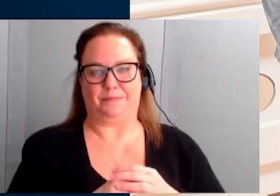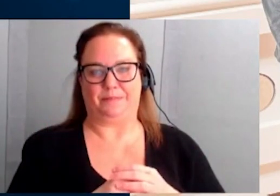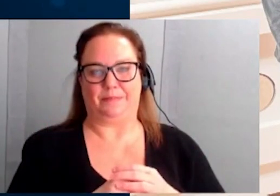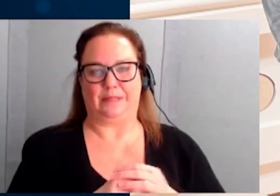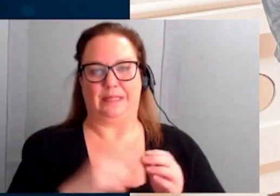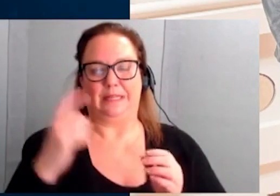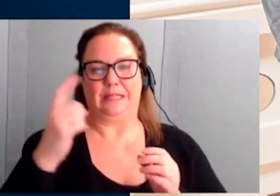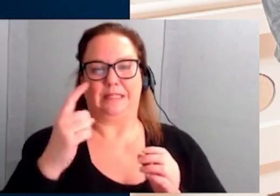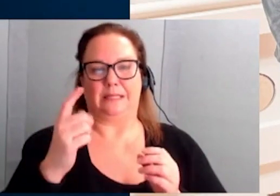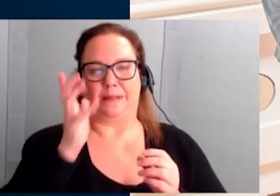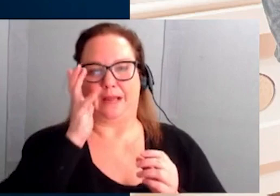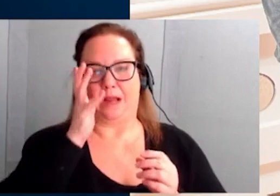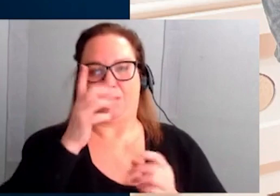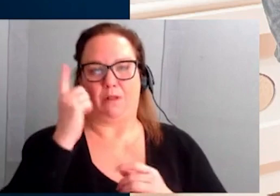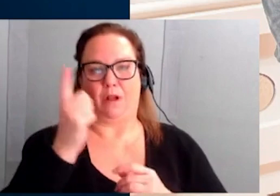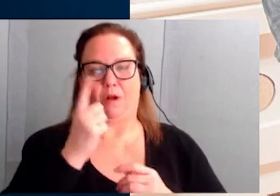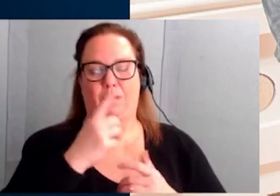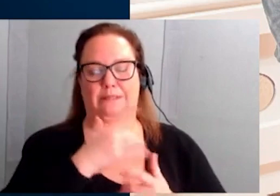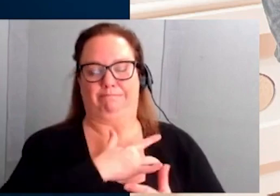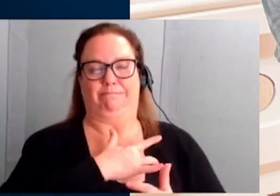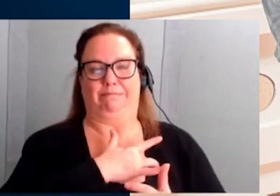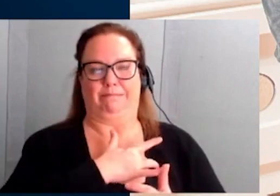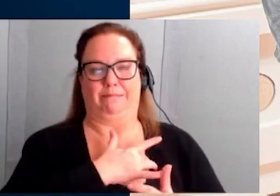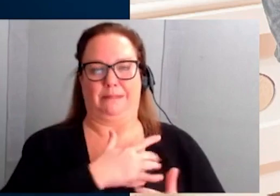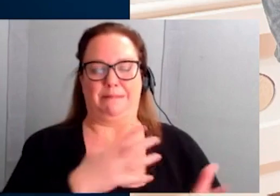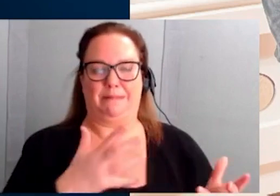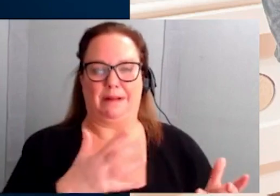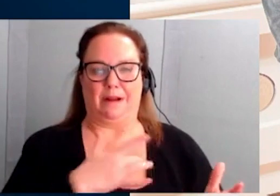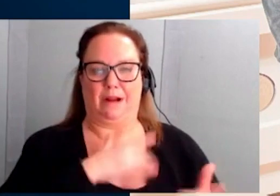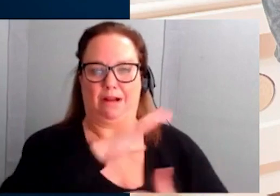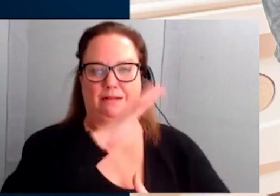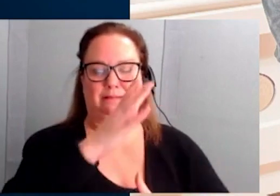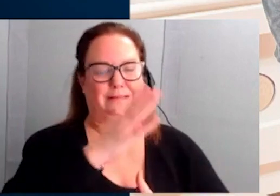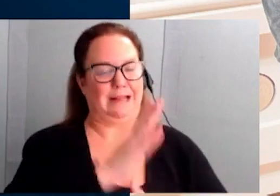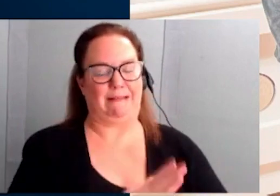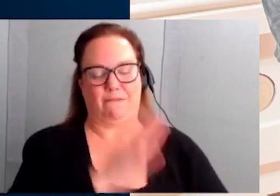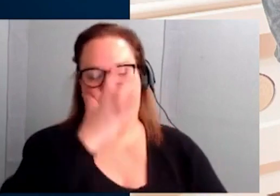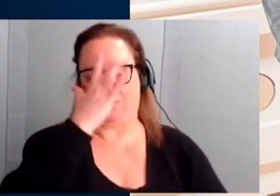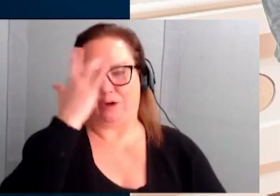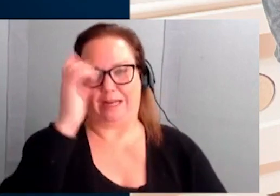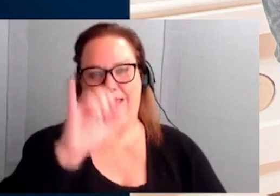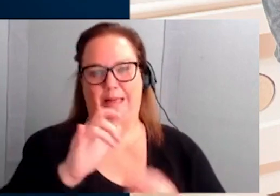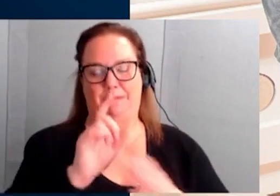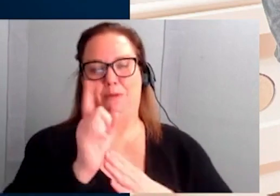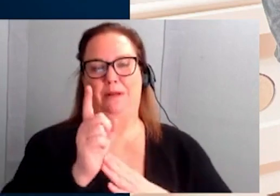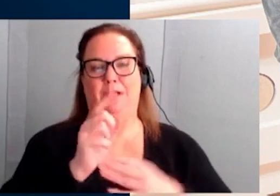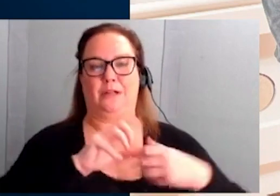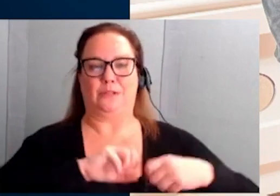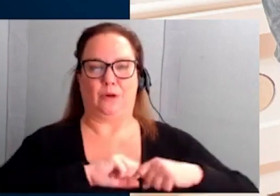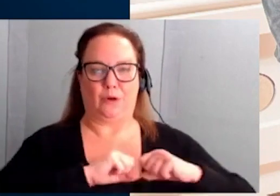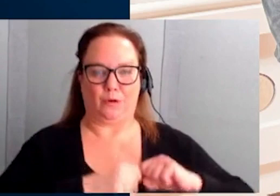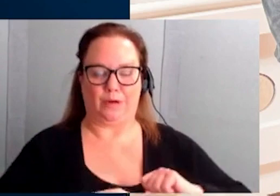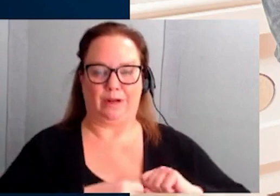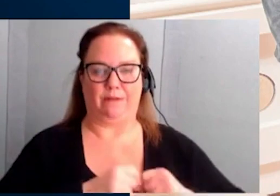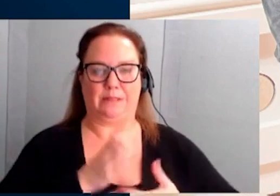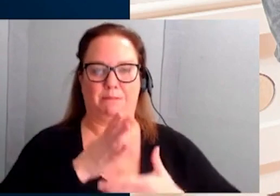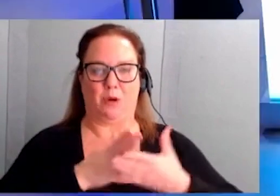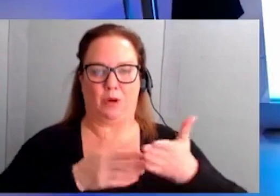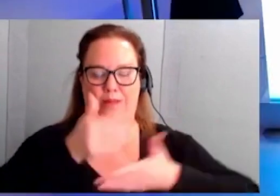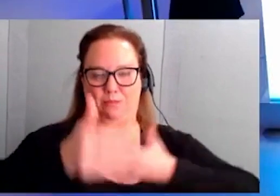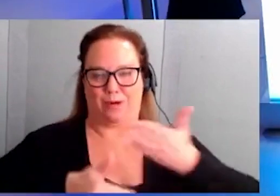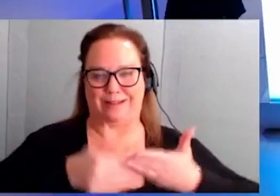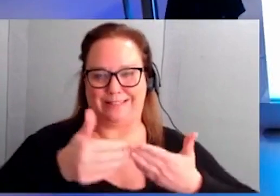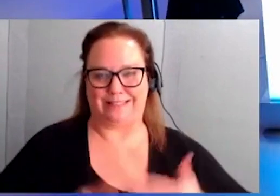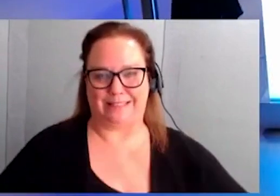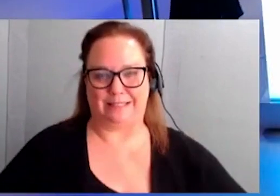I will always hold near and dear to my heart. I'll never forget it. So grief has been part of your process. Yes. Part of your